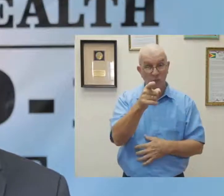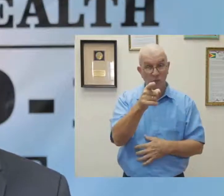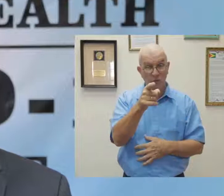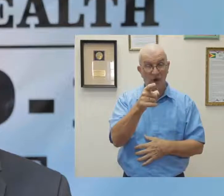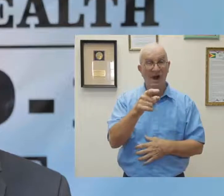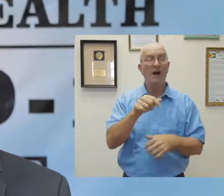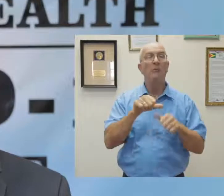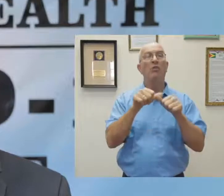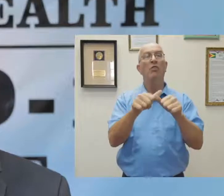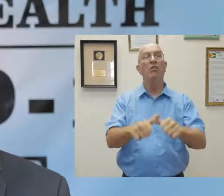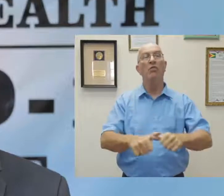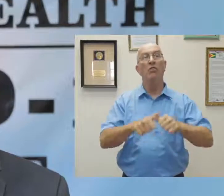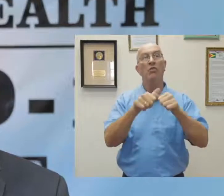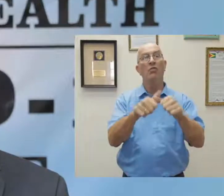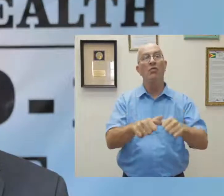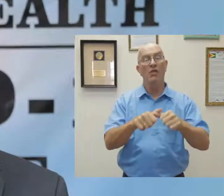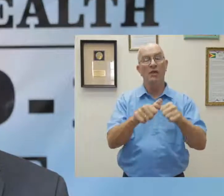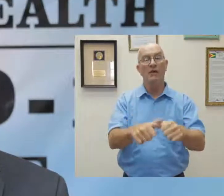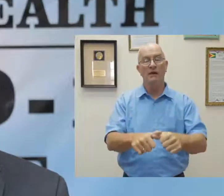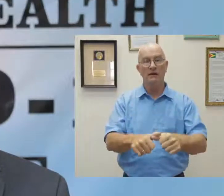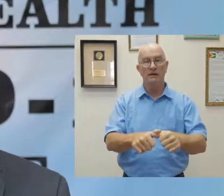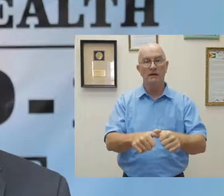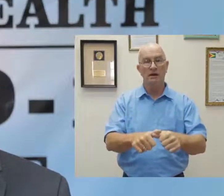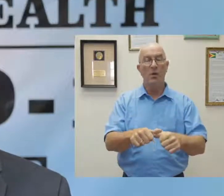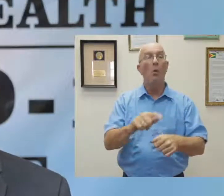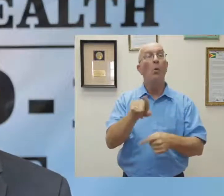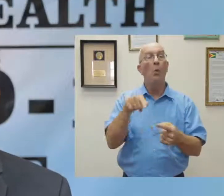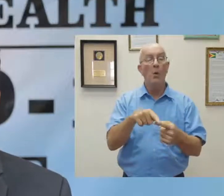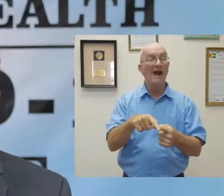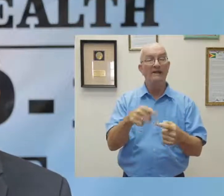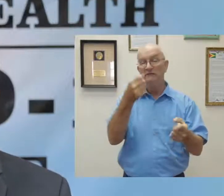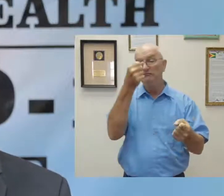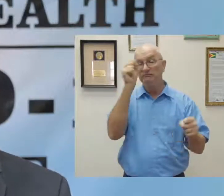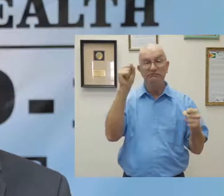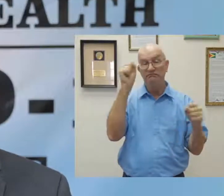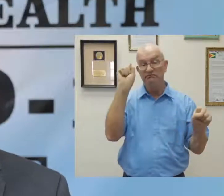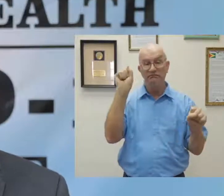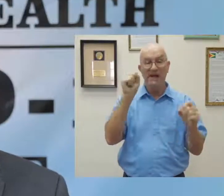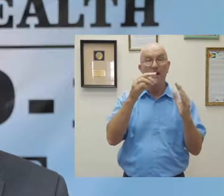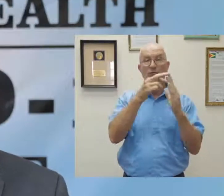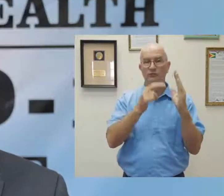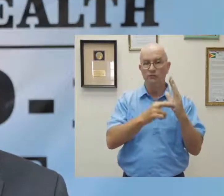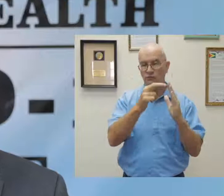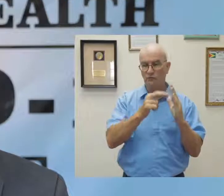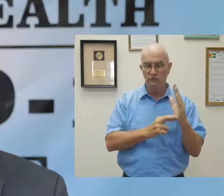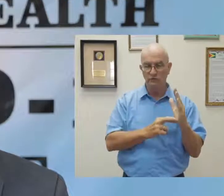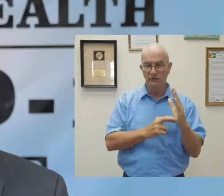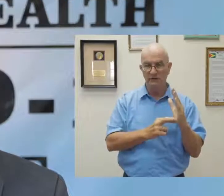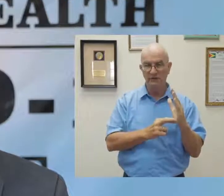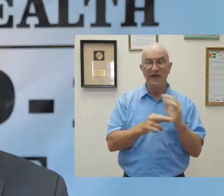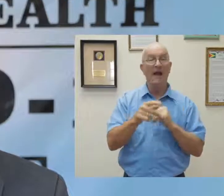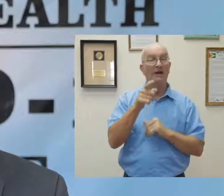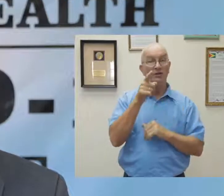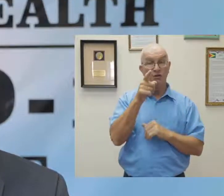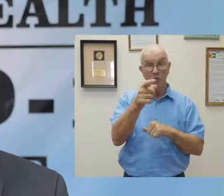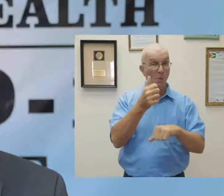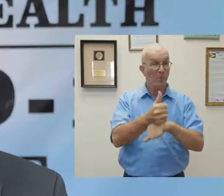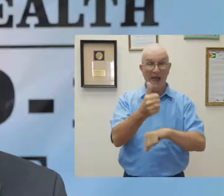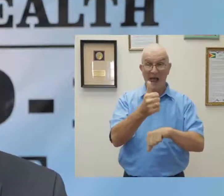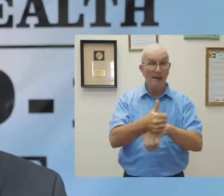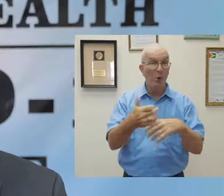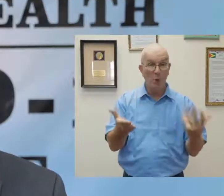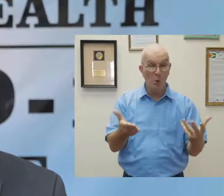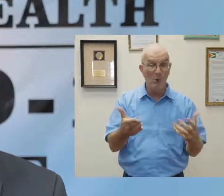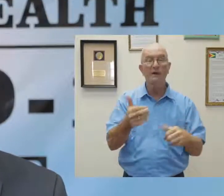are prolonging this period every time you don't practice the preventative measures, and the only one you have to blame